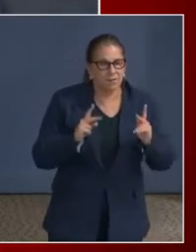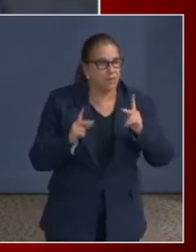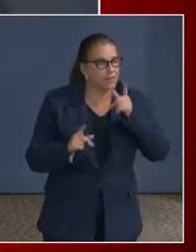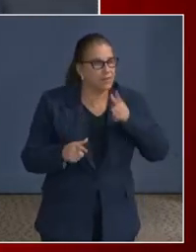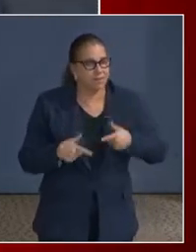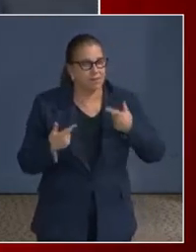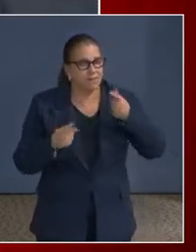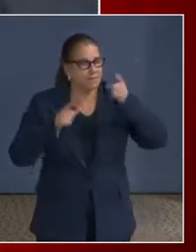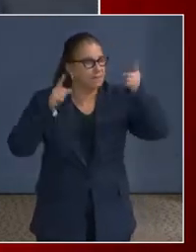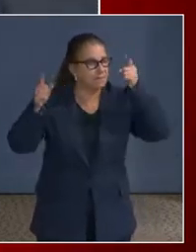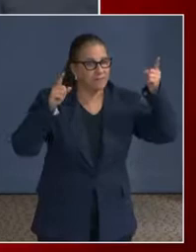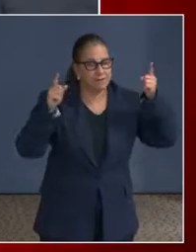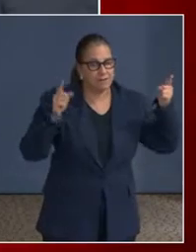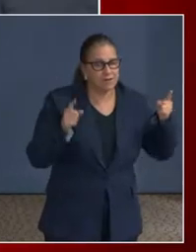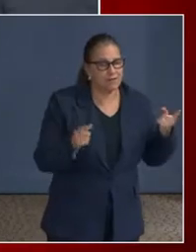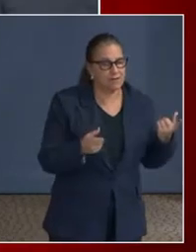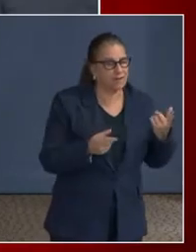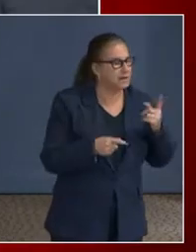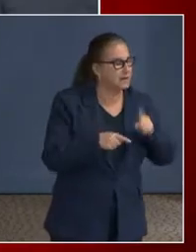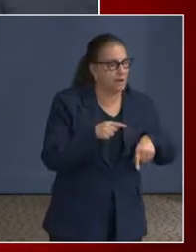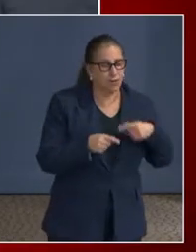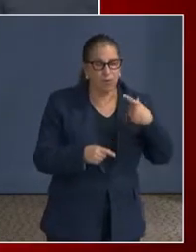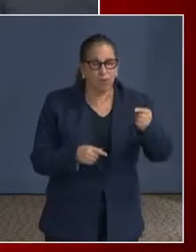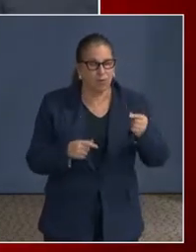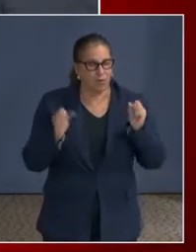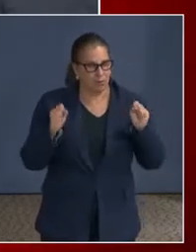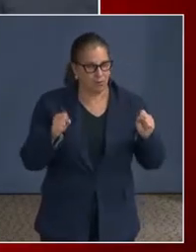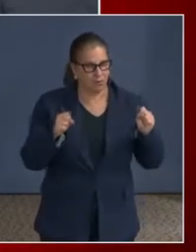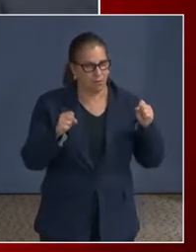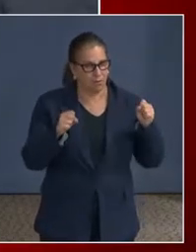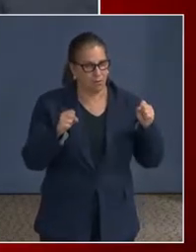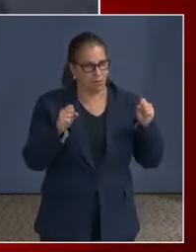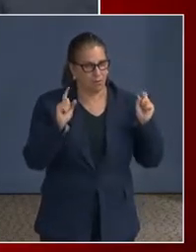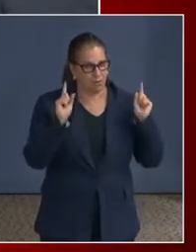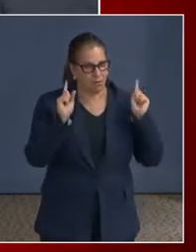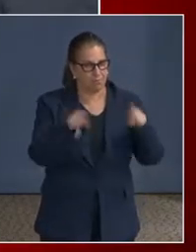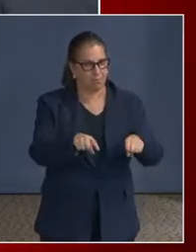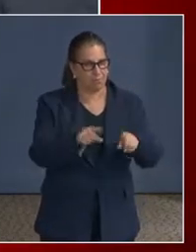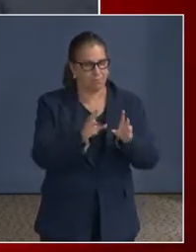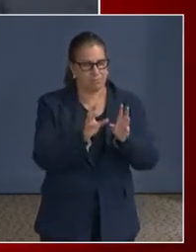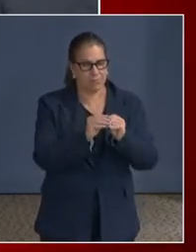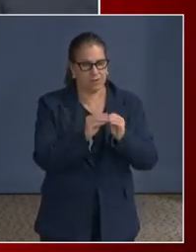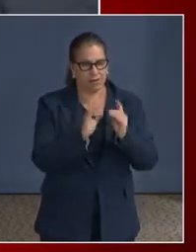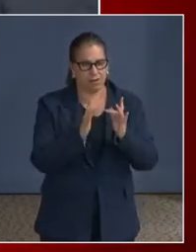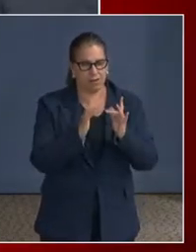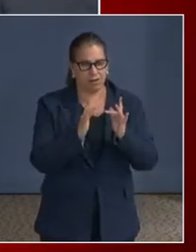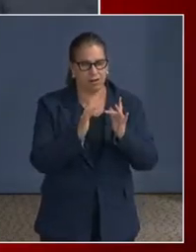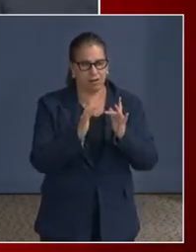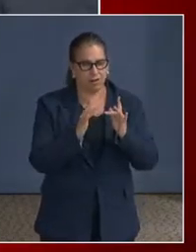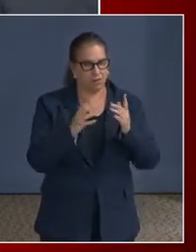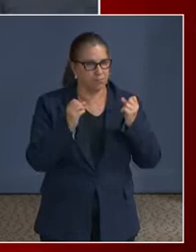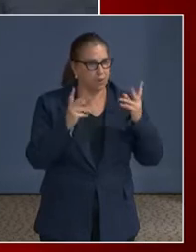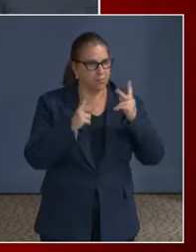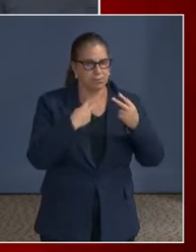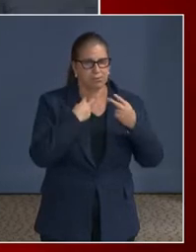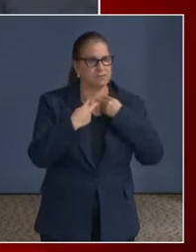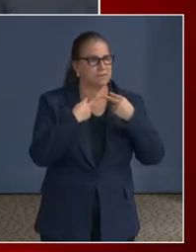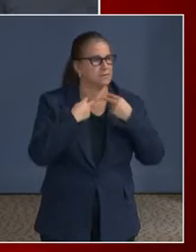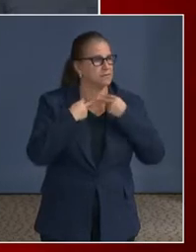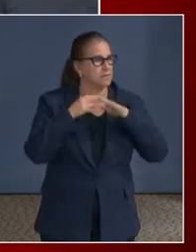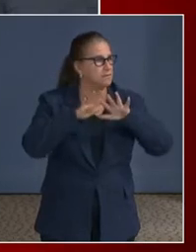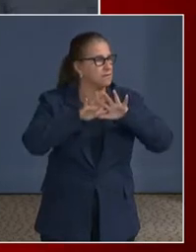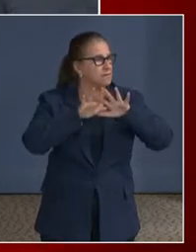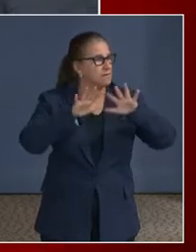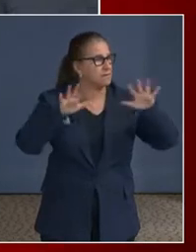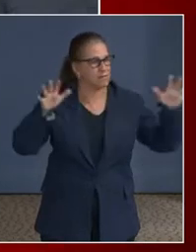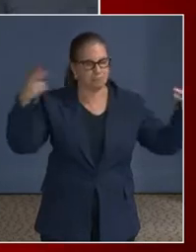in many more things now, being able to cook and do work and learn at home. And this gives parents and any